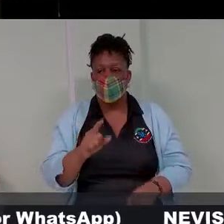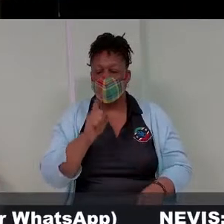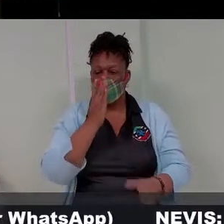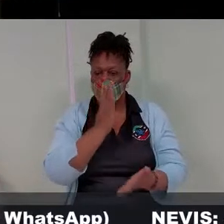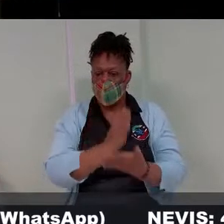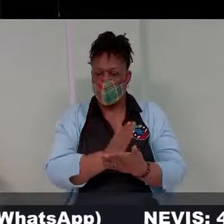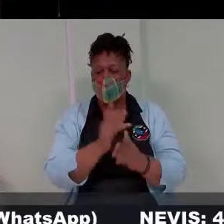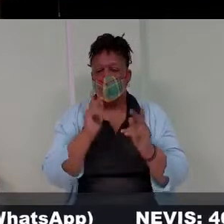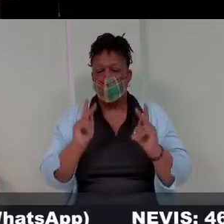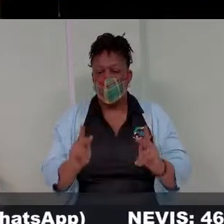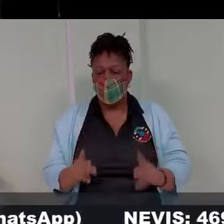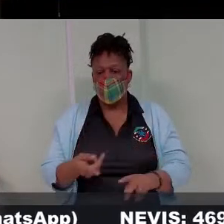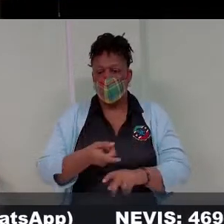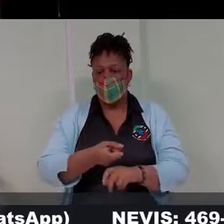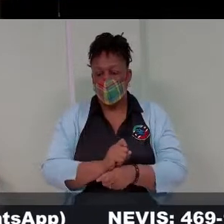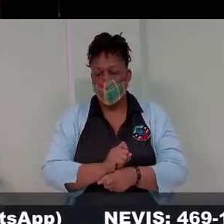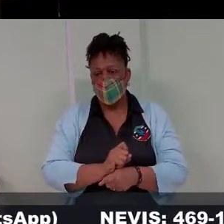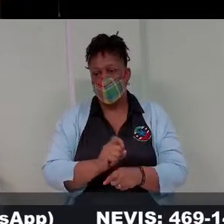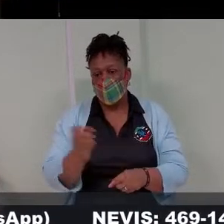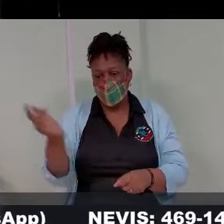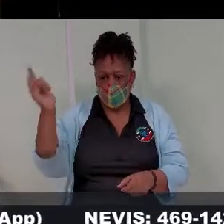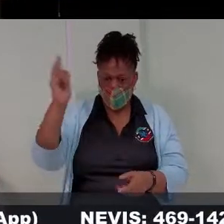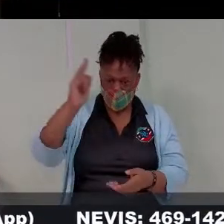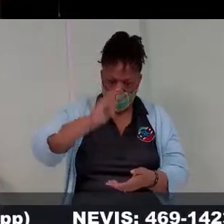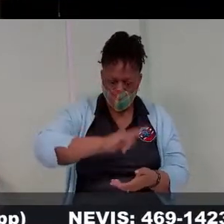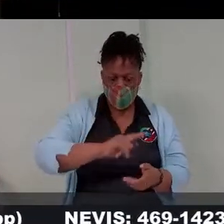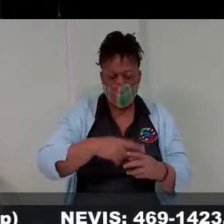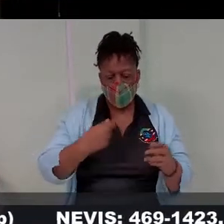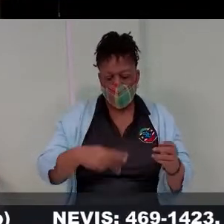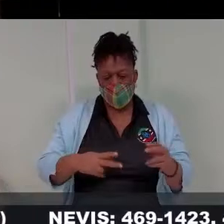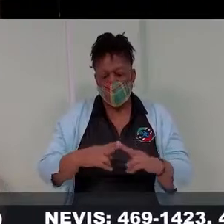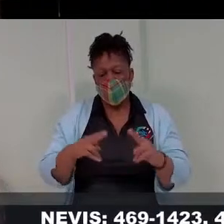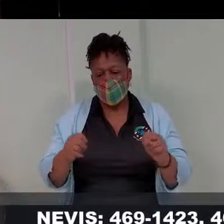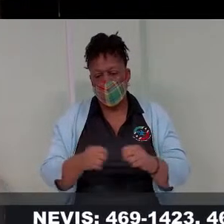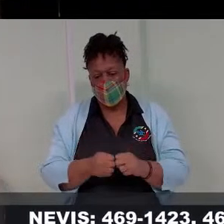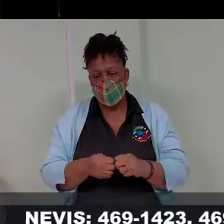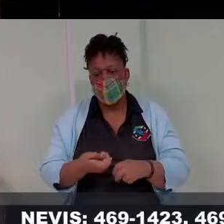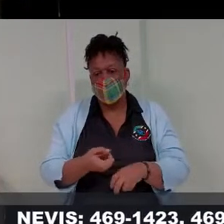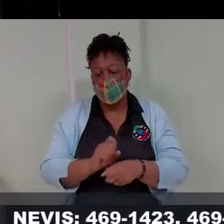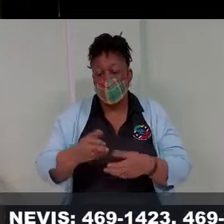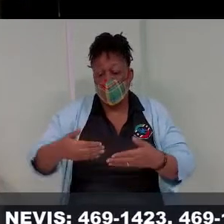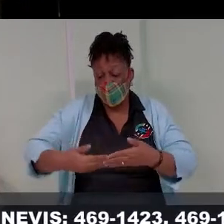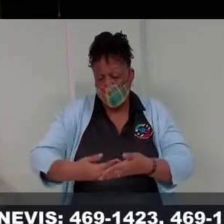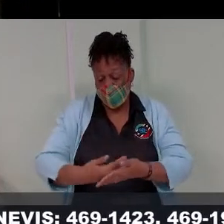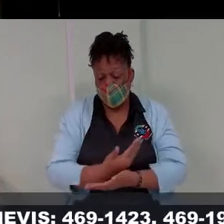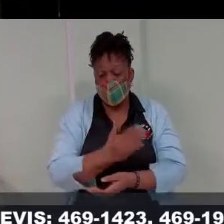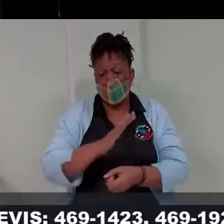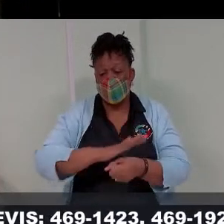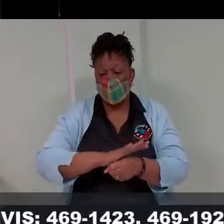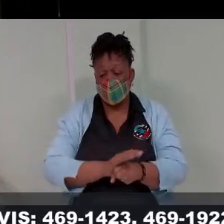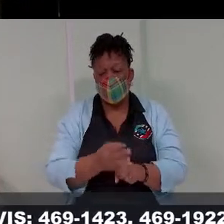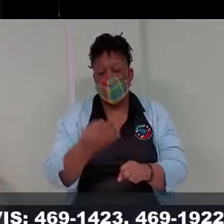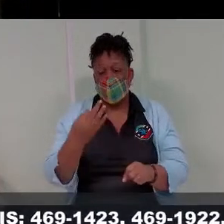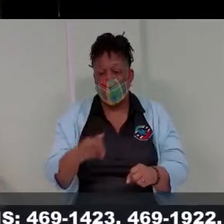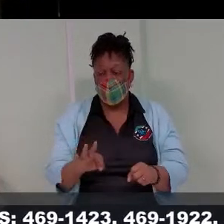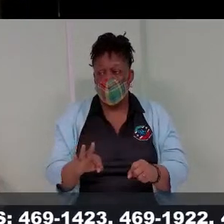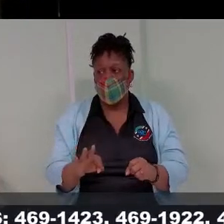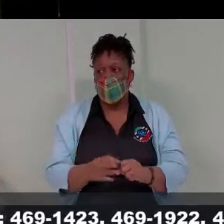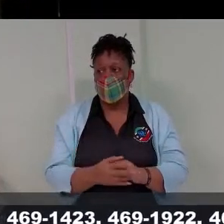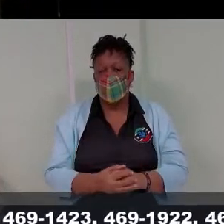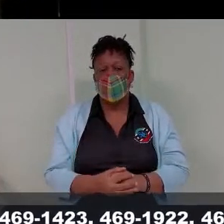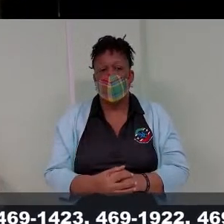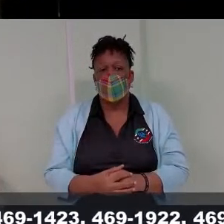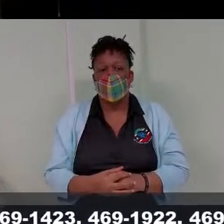further protect the citizens of St. Kitts and Nevis from the new COVID variant and COVID on a